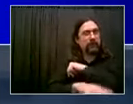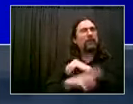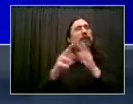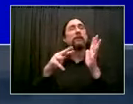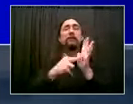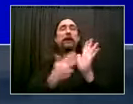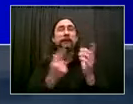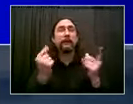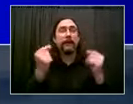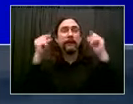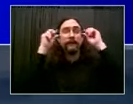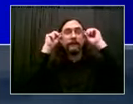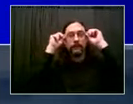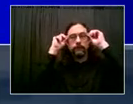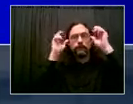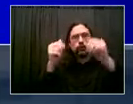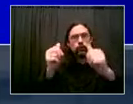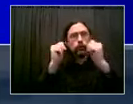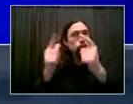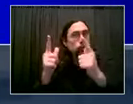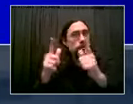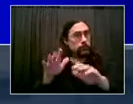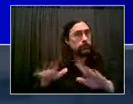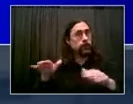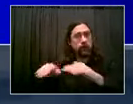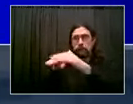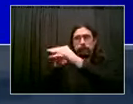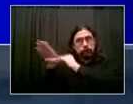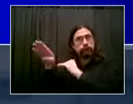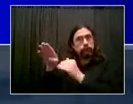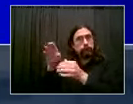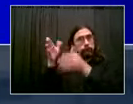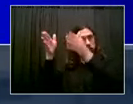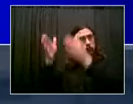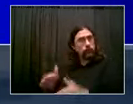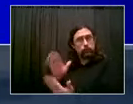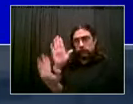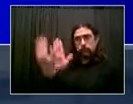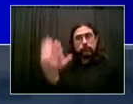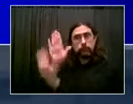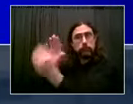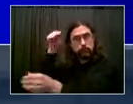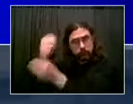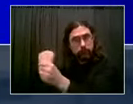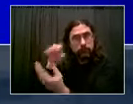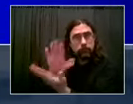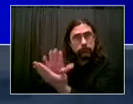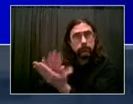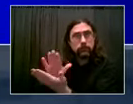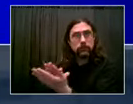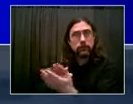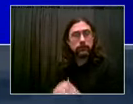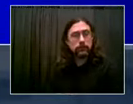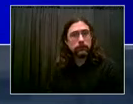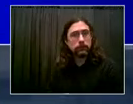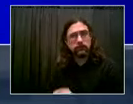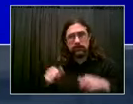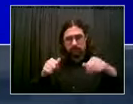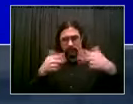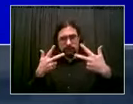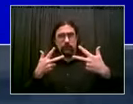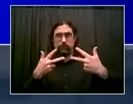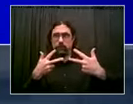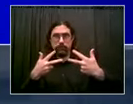who care, staff members who care, the school community coming back fully. So I'm very pleased to announce New York City Public Schools